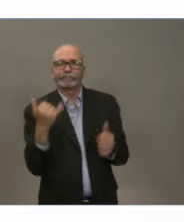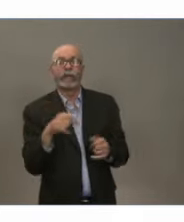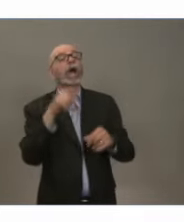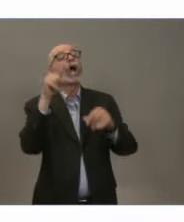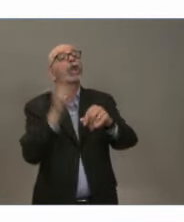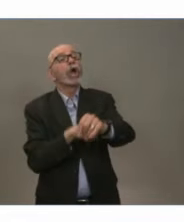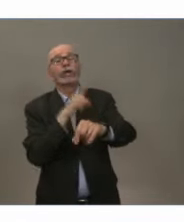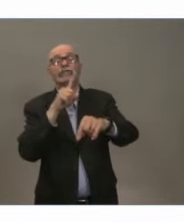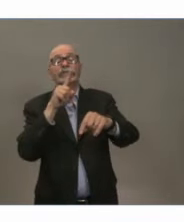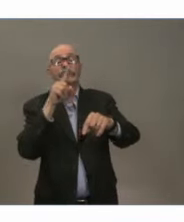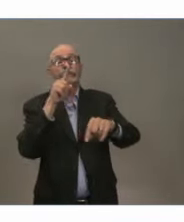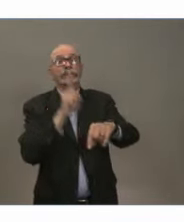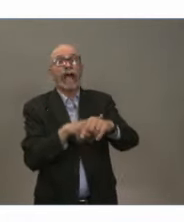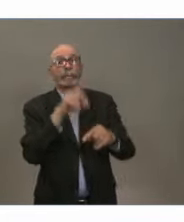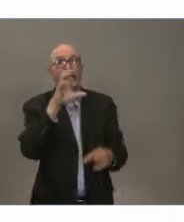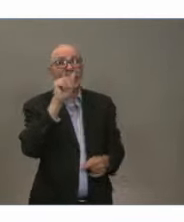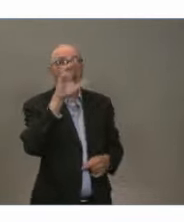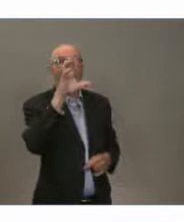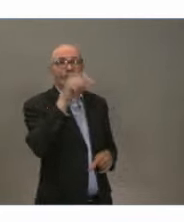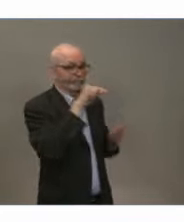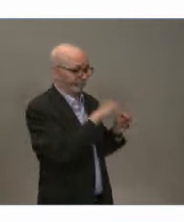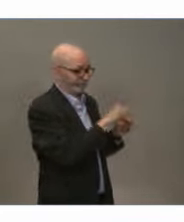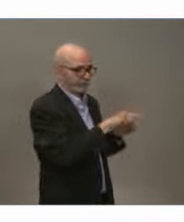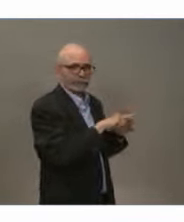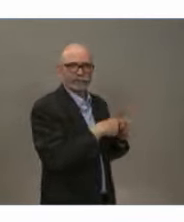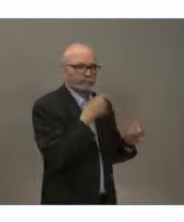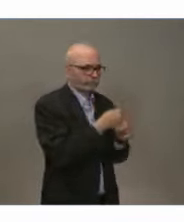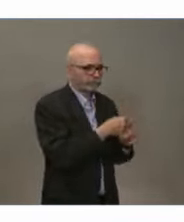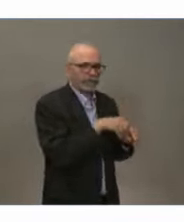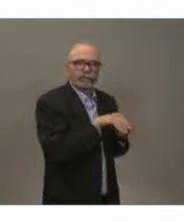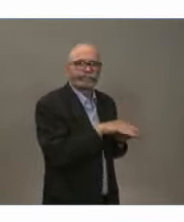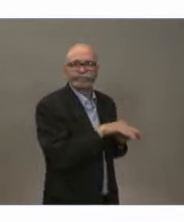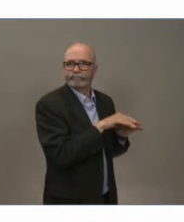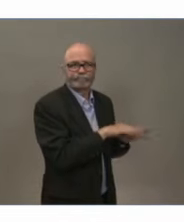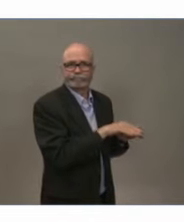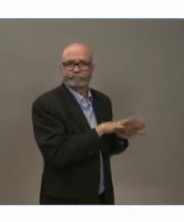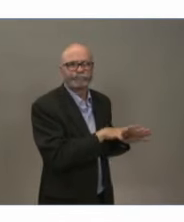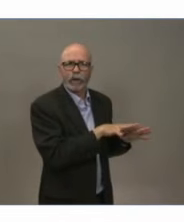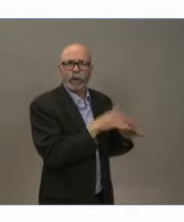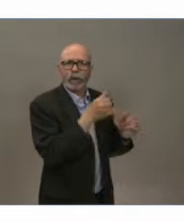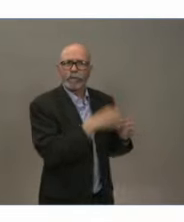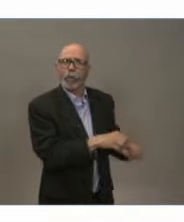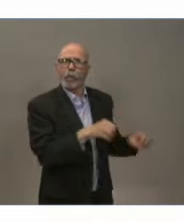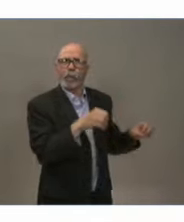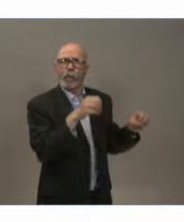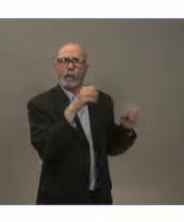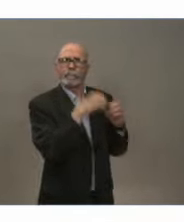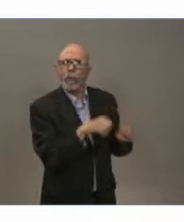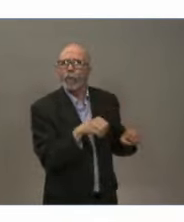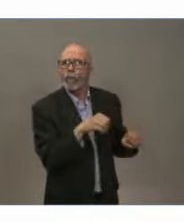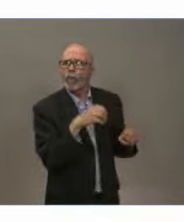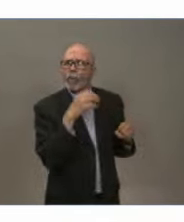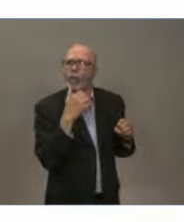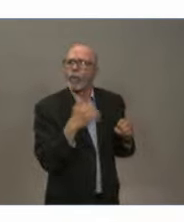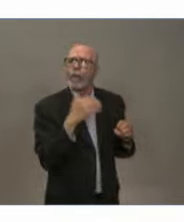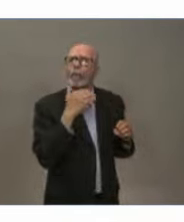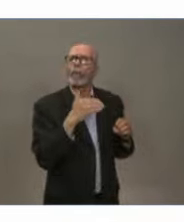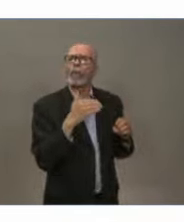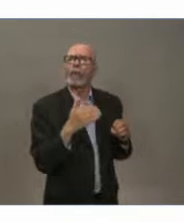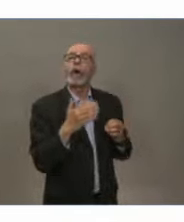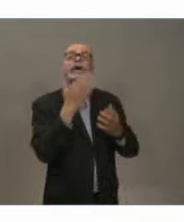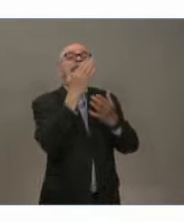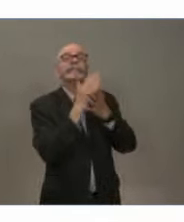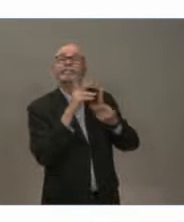the province monitor that proper staffing is in place when lots of employees get sick at a particular